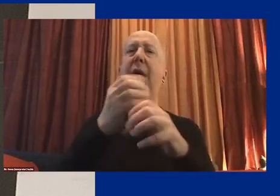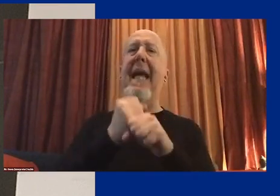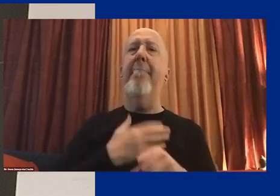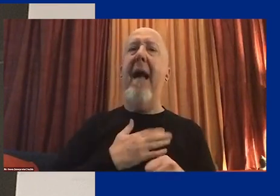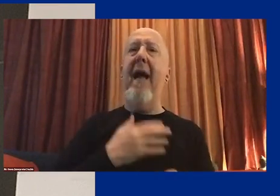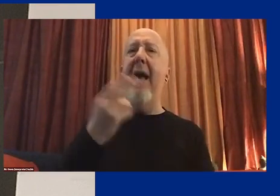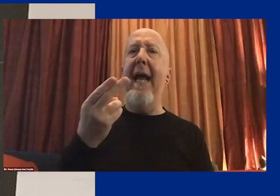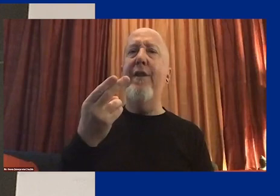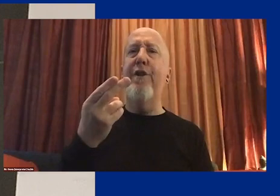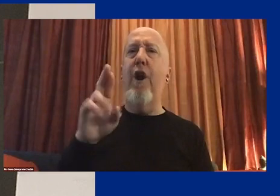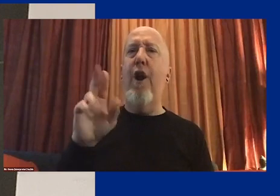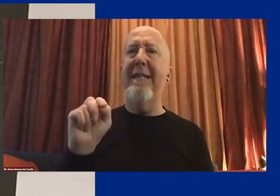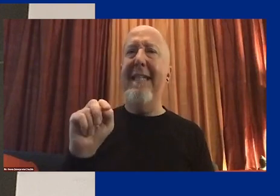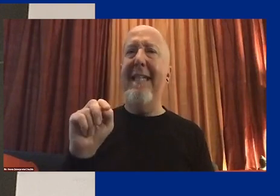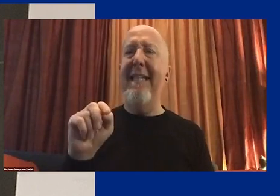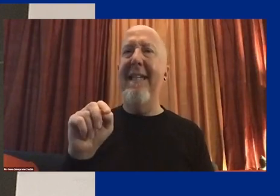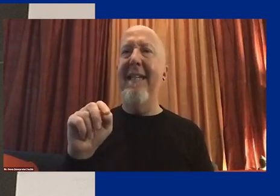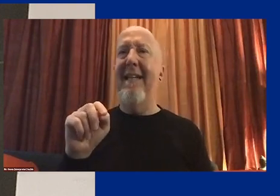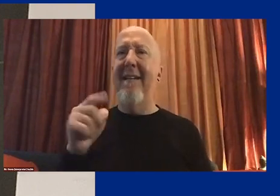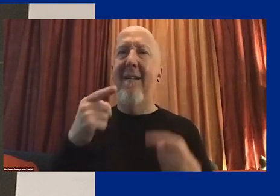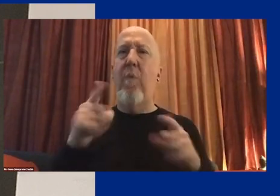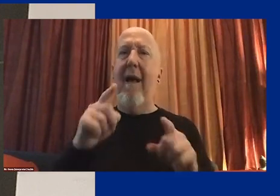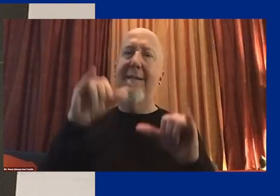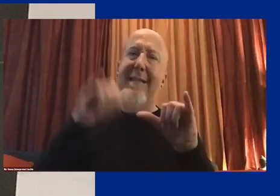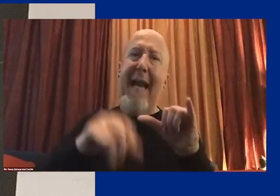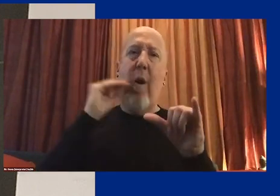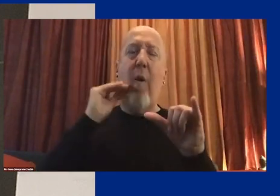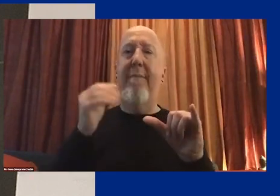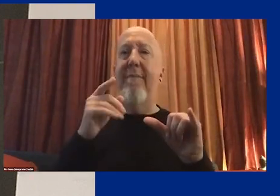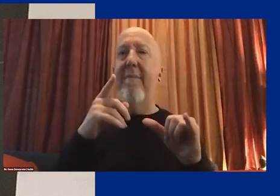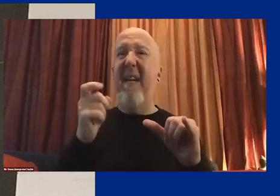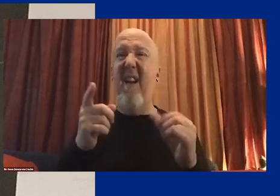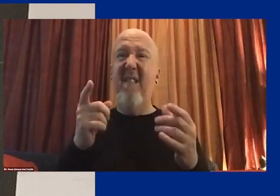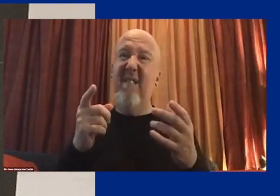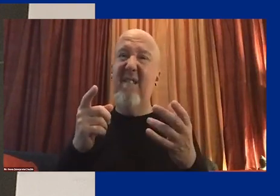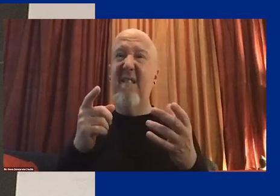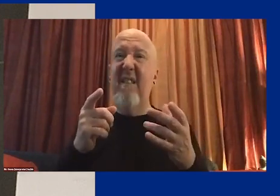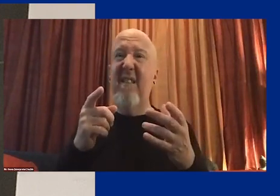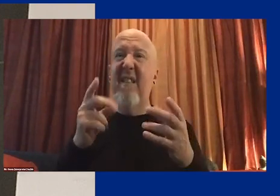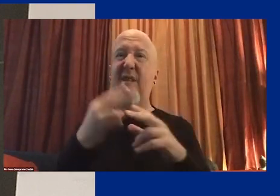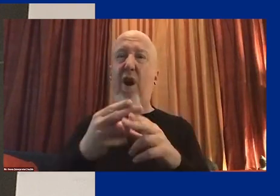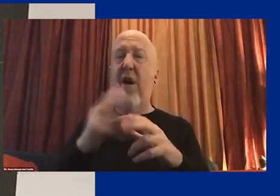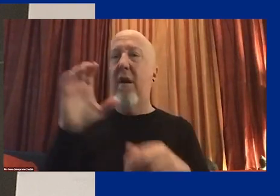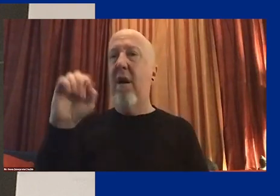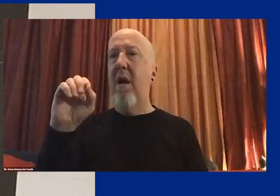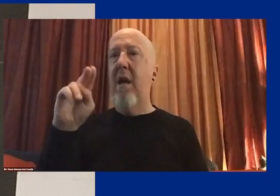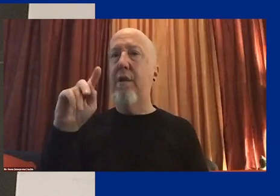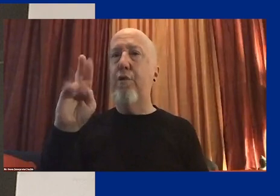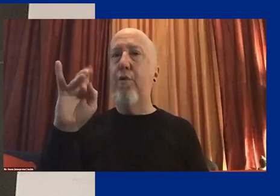are a controlled substance, people are required to go in, but this is not safe for many.